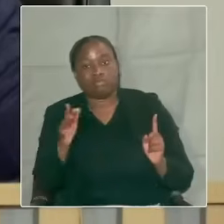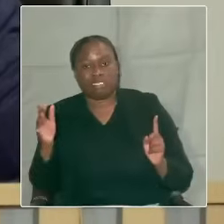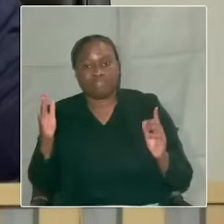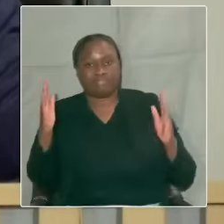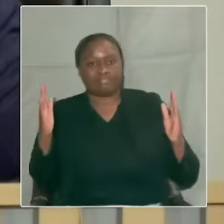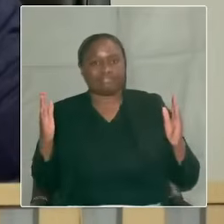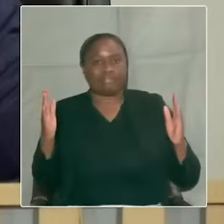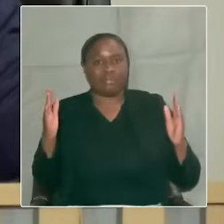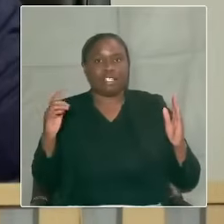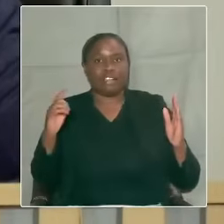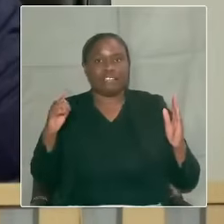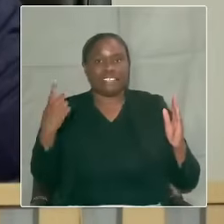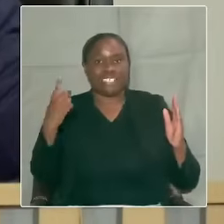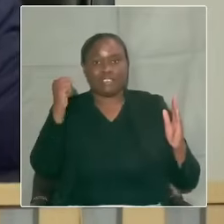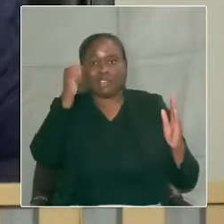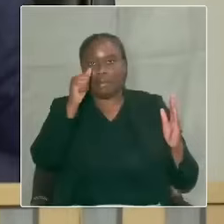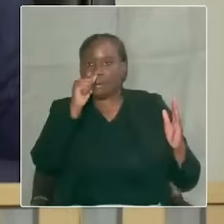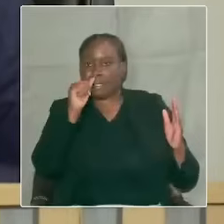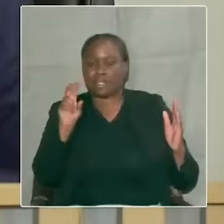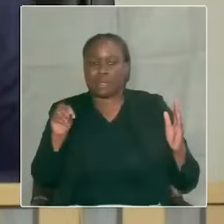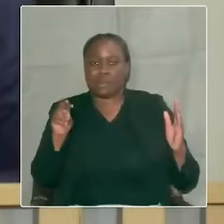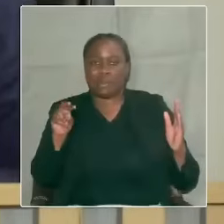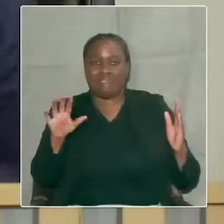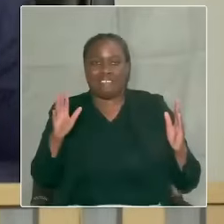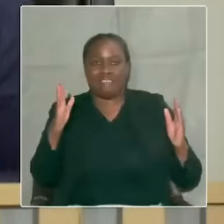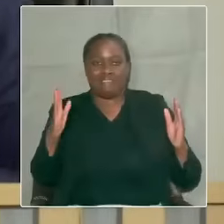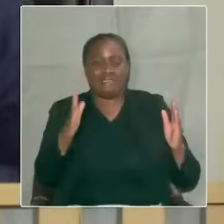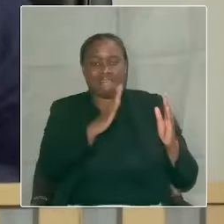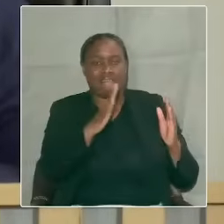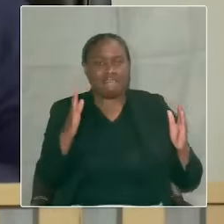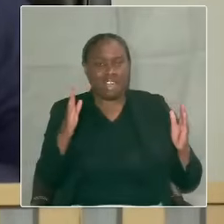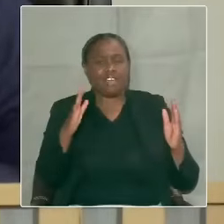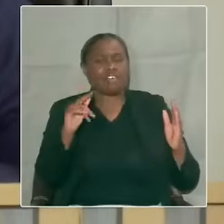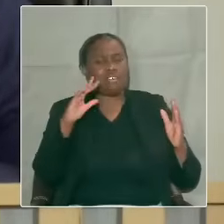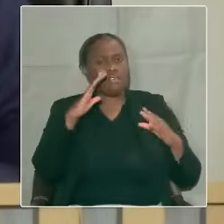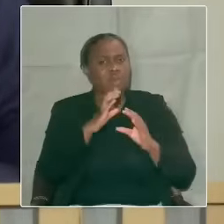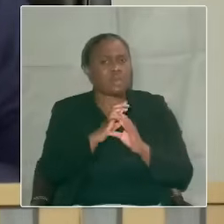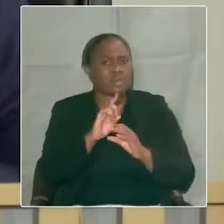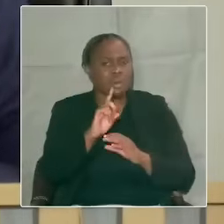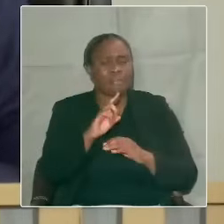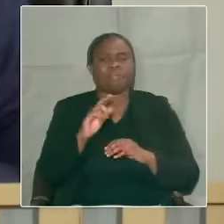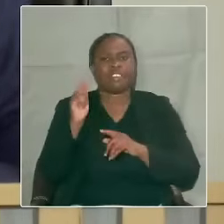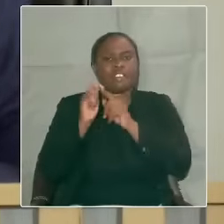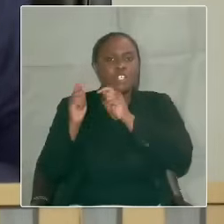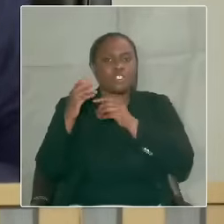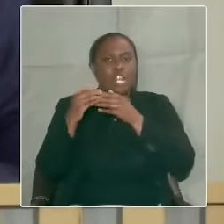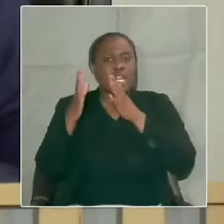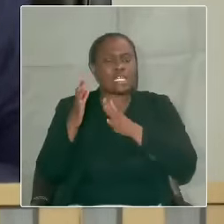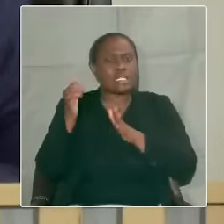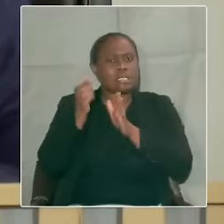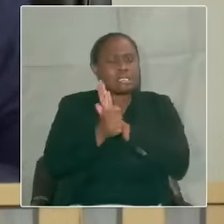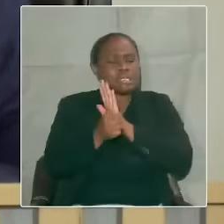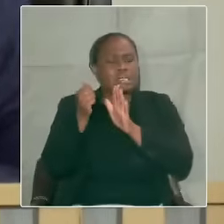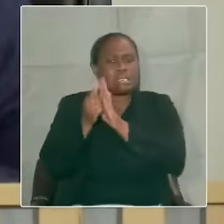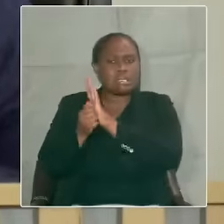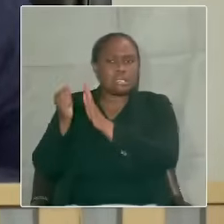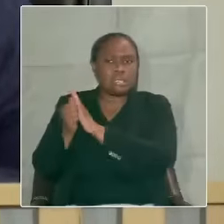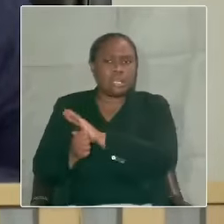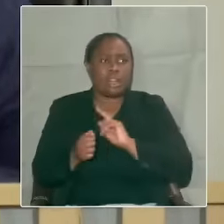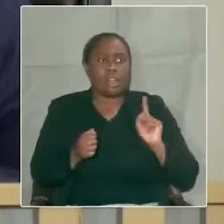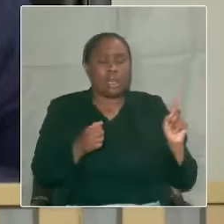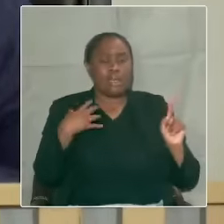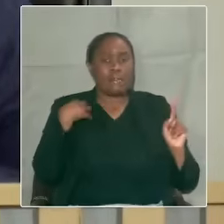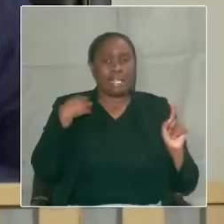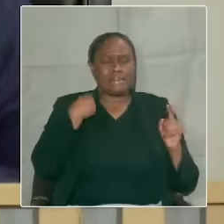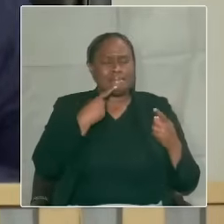cases involving the killing of traditional leaders. This was an outcry that the minister did